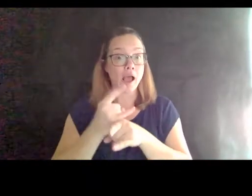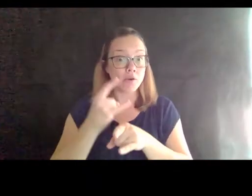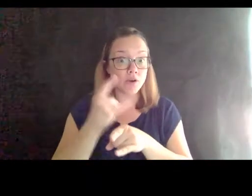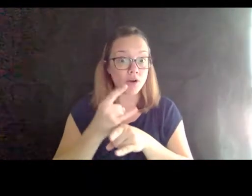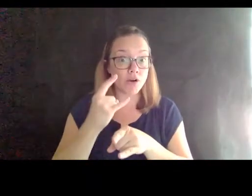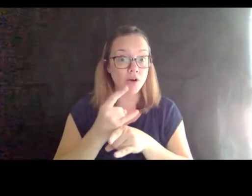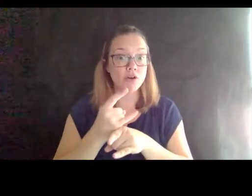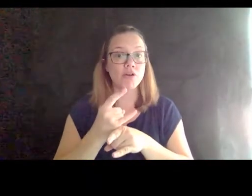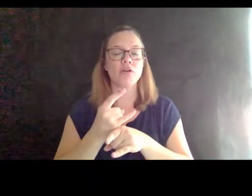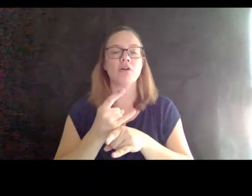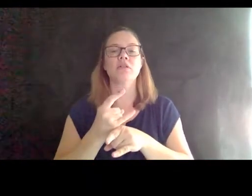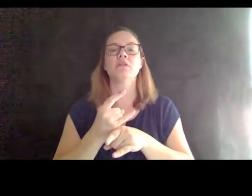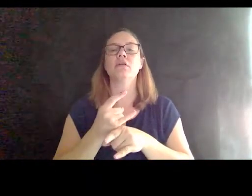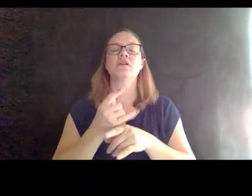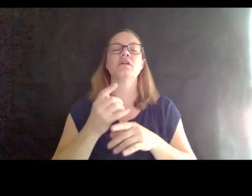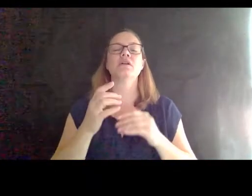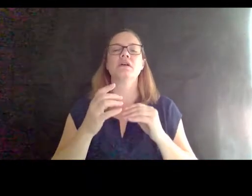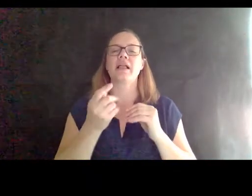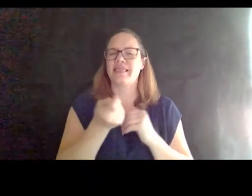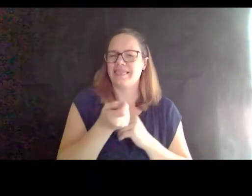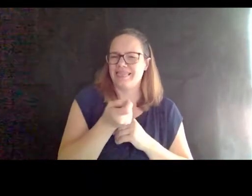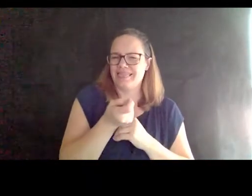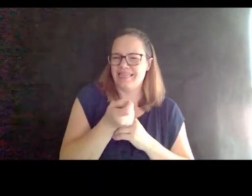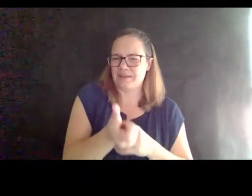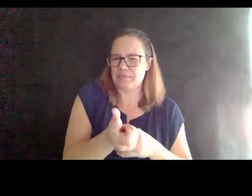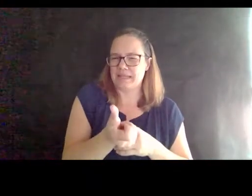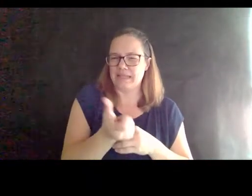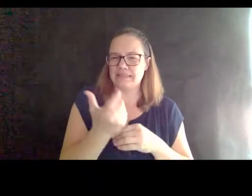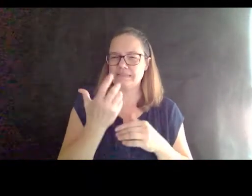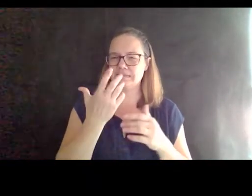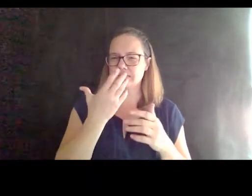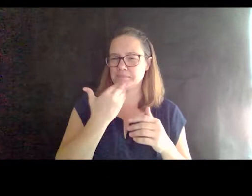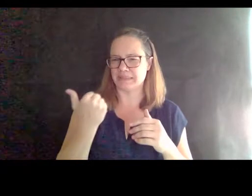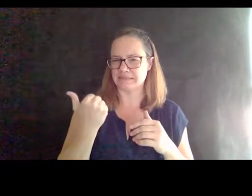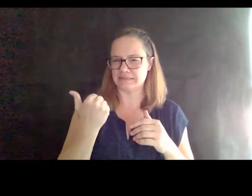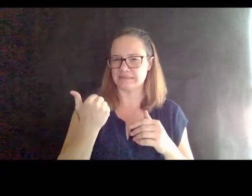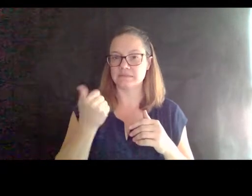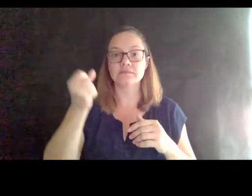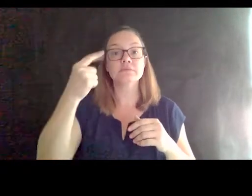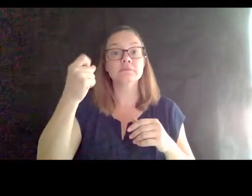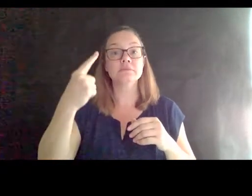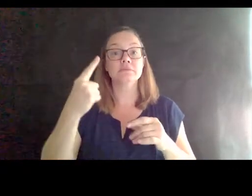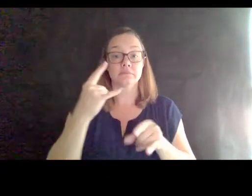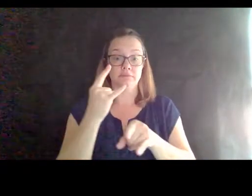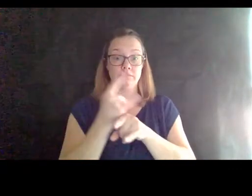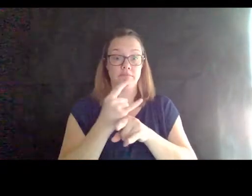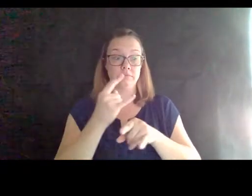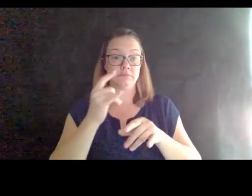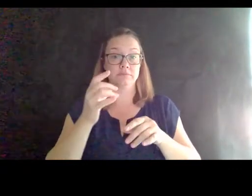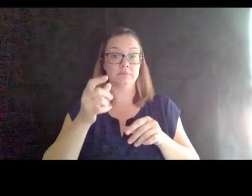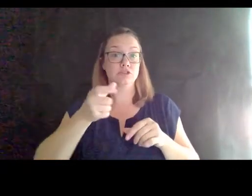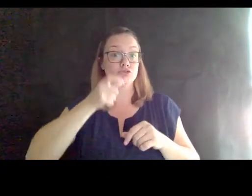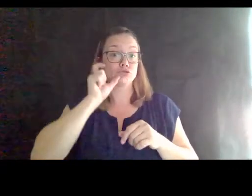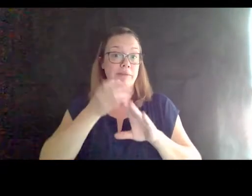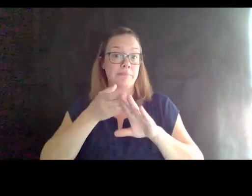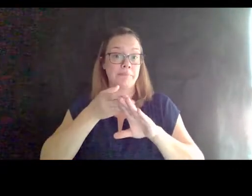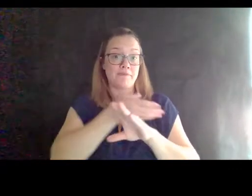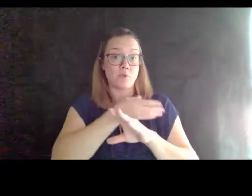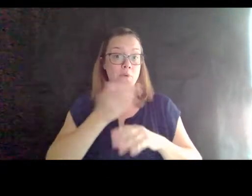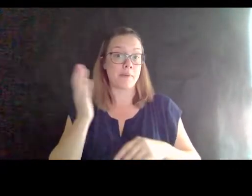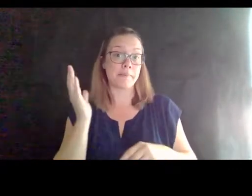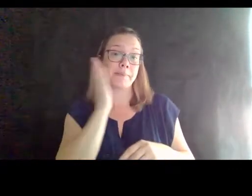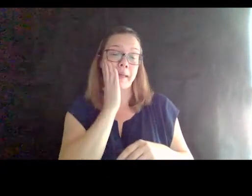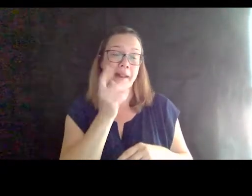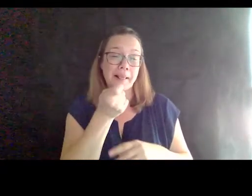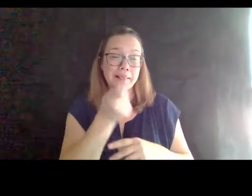is key. While alcohol is well known to help you fall asleep faster, too much close to bedtime